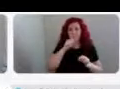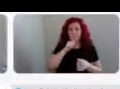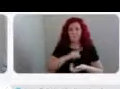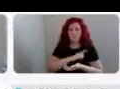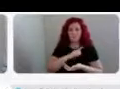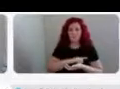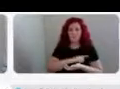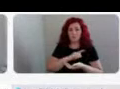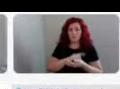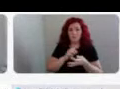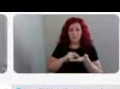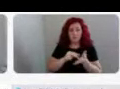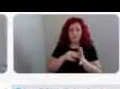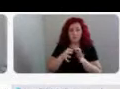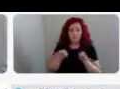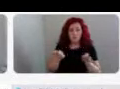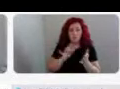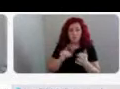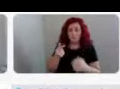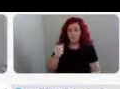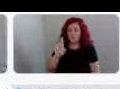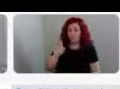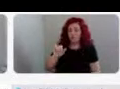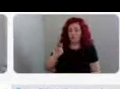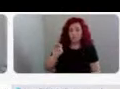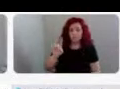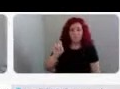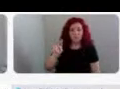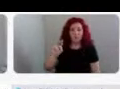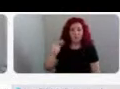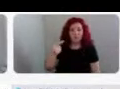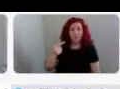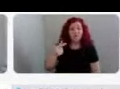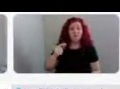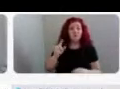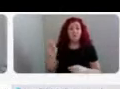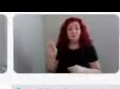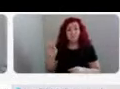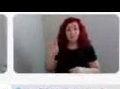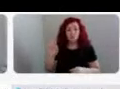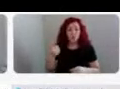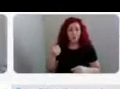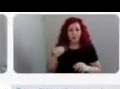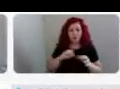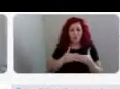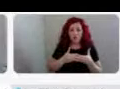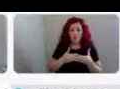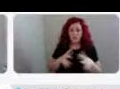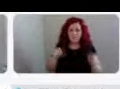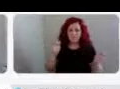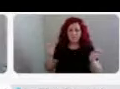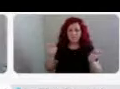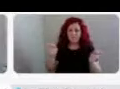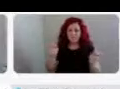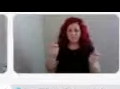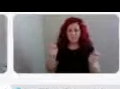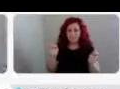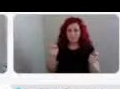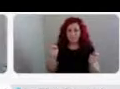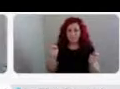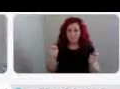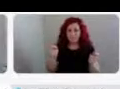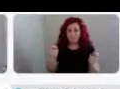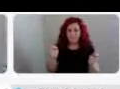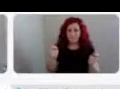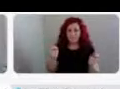gerrymandering had democrats or any other group steamrolled the last minute map created and submitted by a